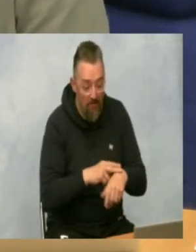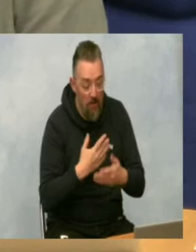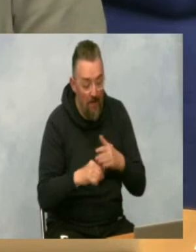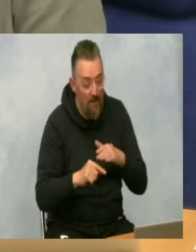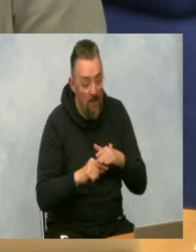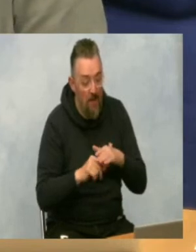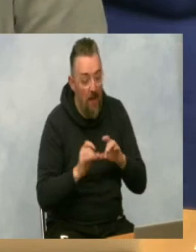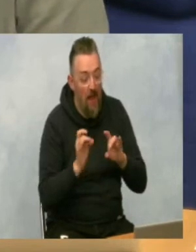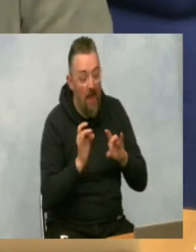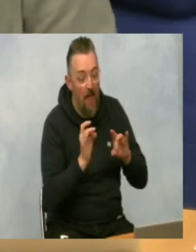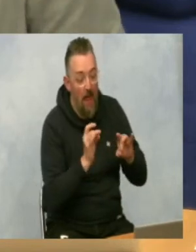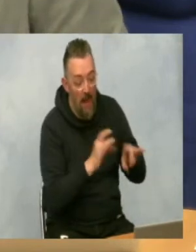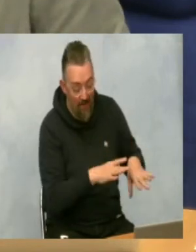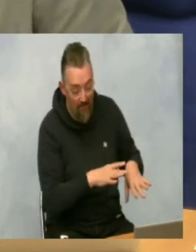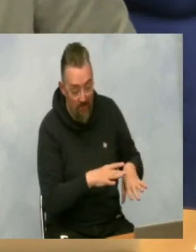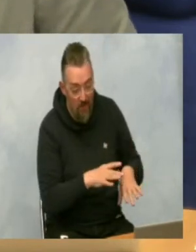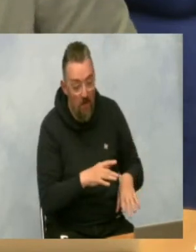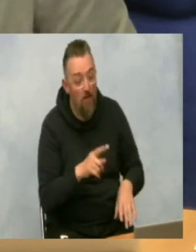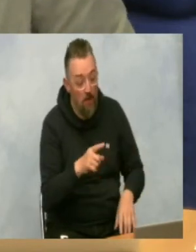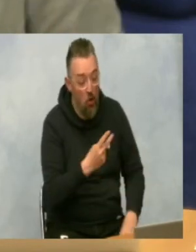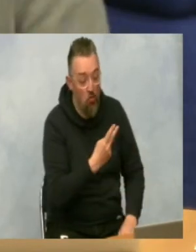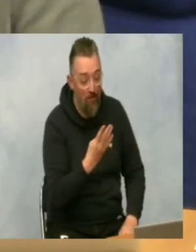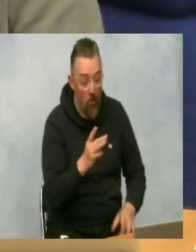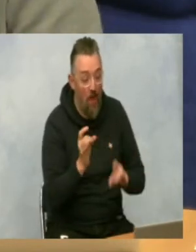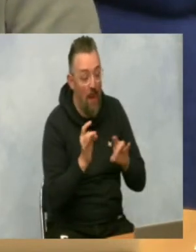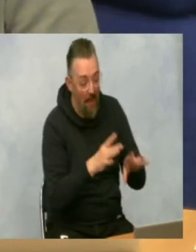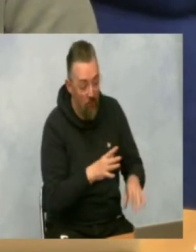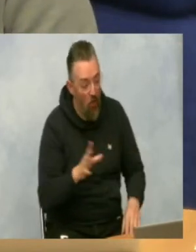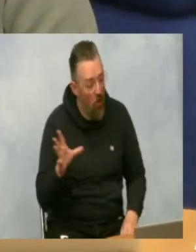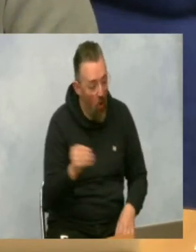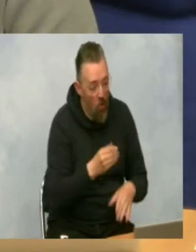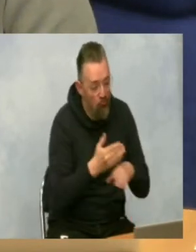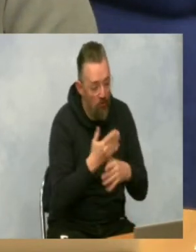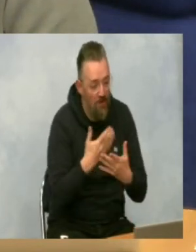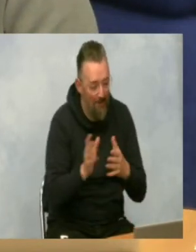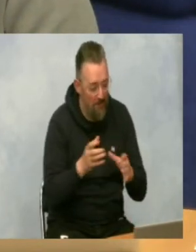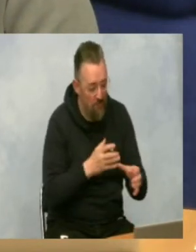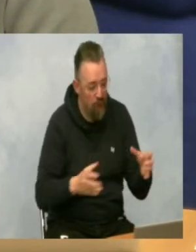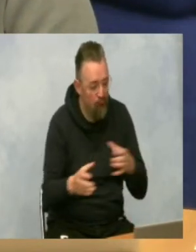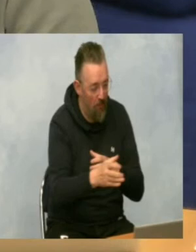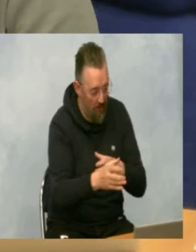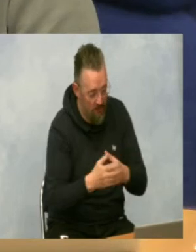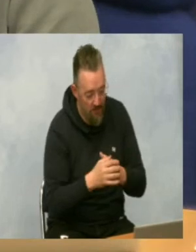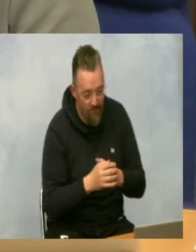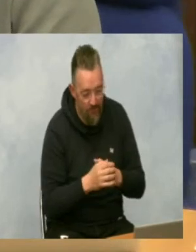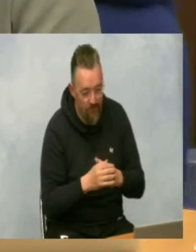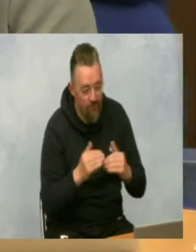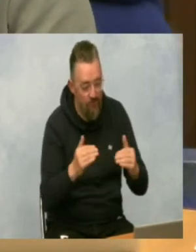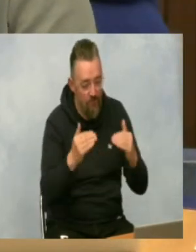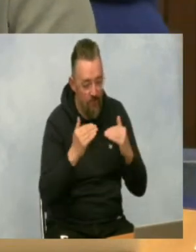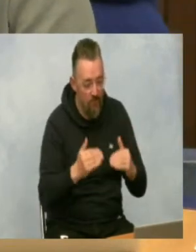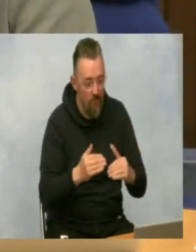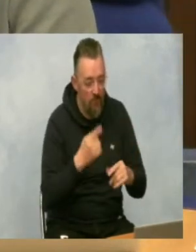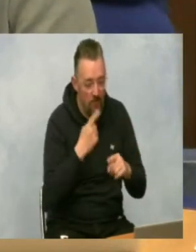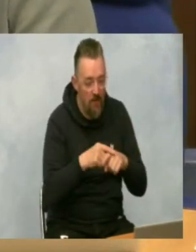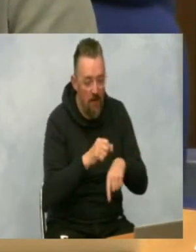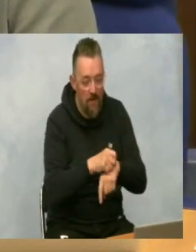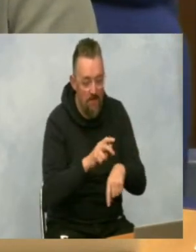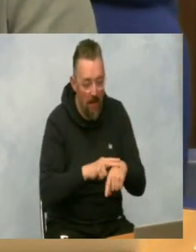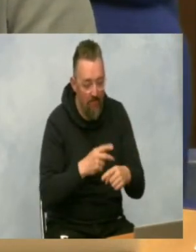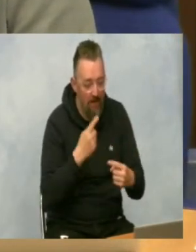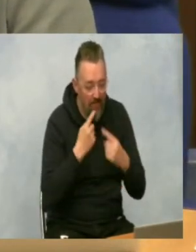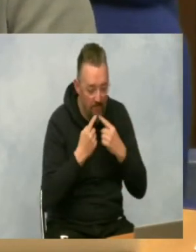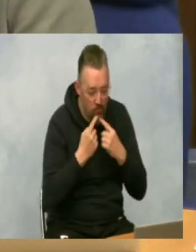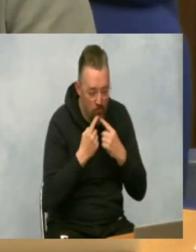managers have indicated that all posts are being filled. Section 5 of the report details the staffing watch information, and you'll see